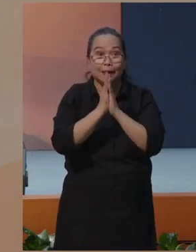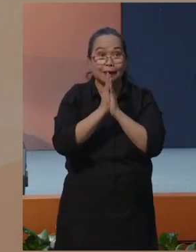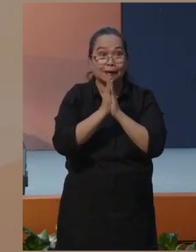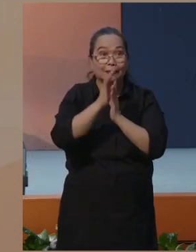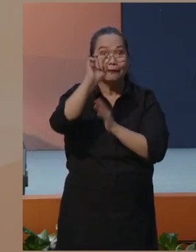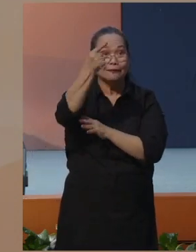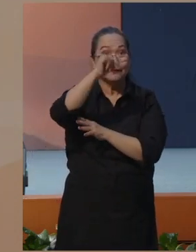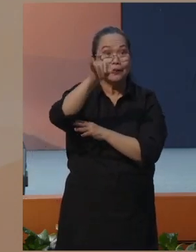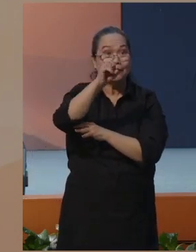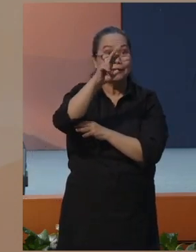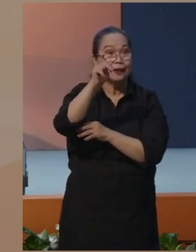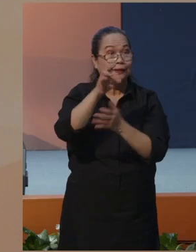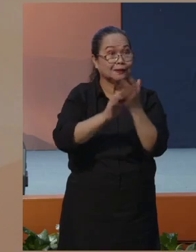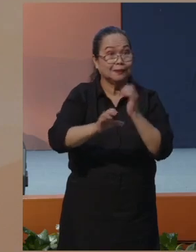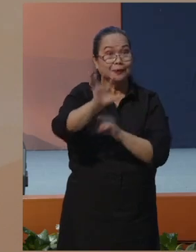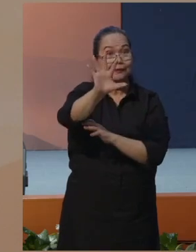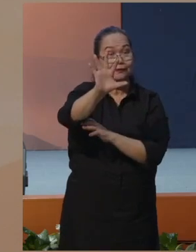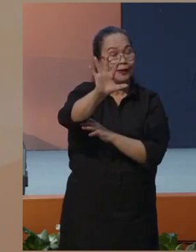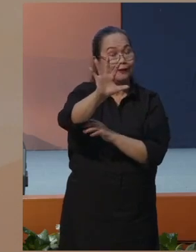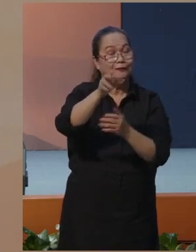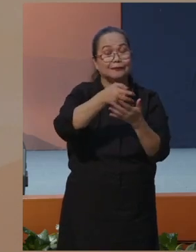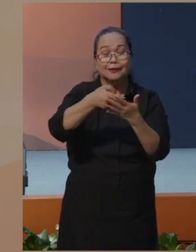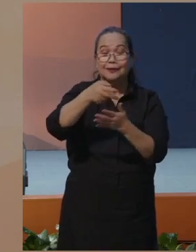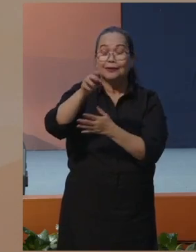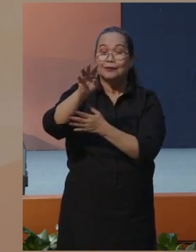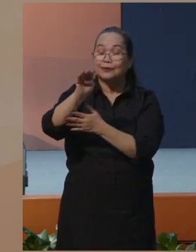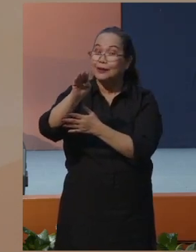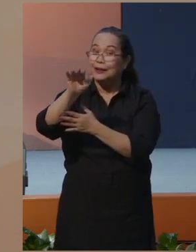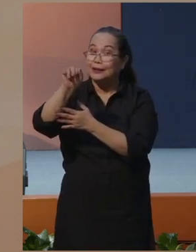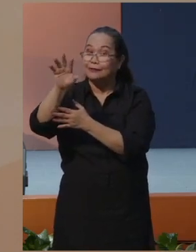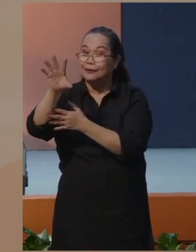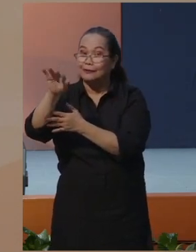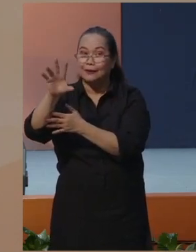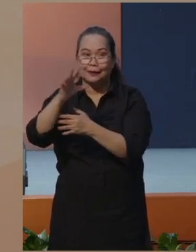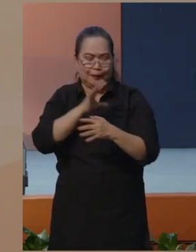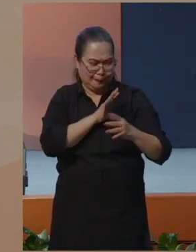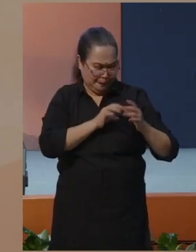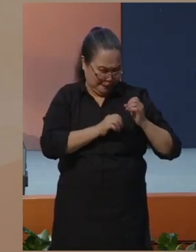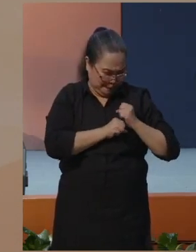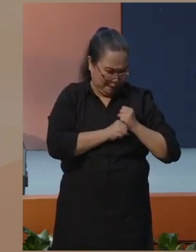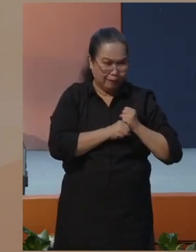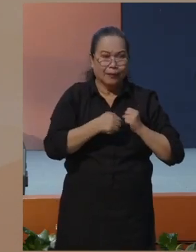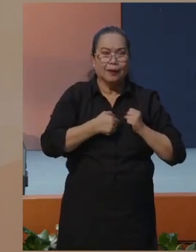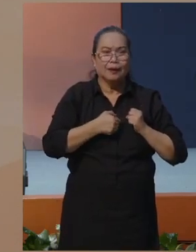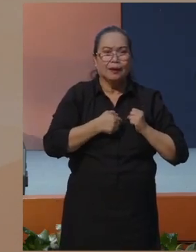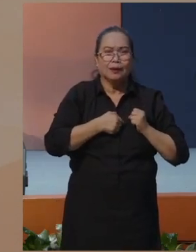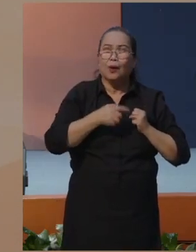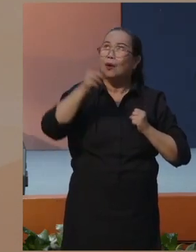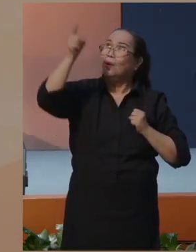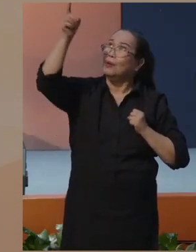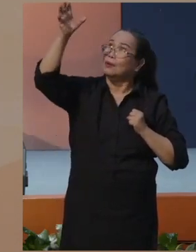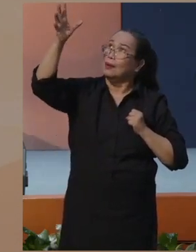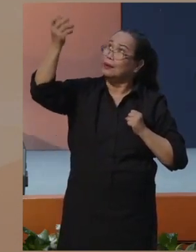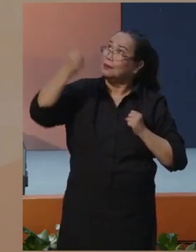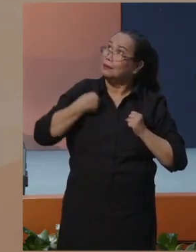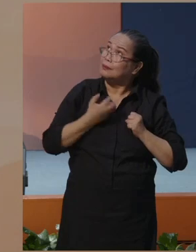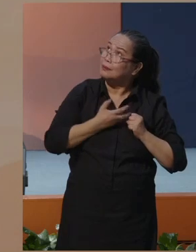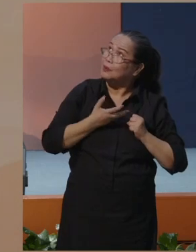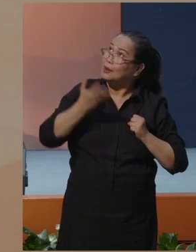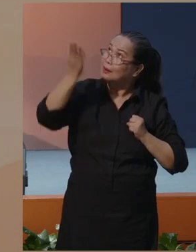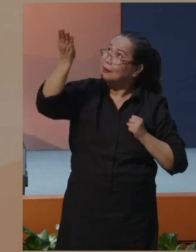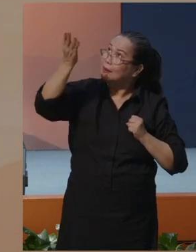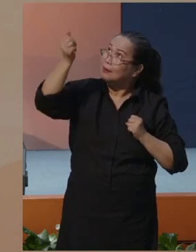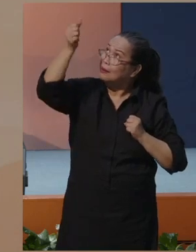5, verses 14 and 15. And this is the confidence that we have toward Him, that if we ask